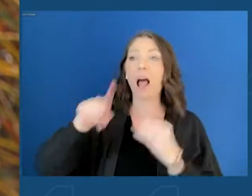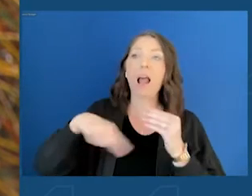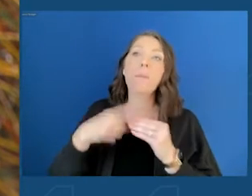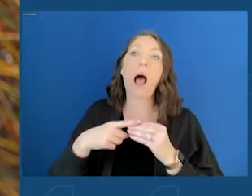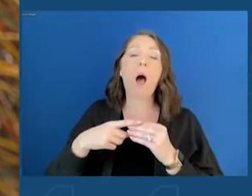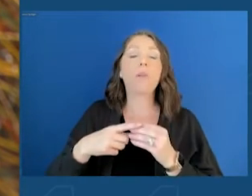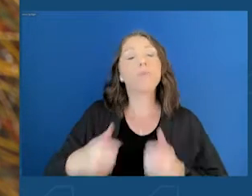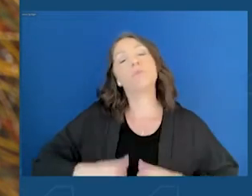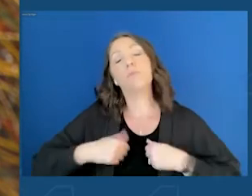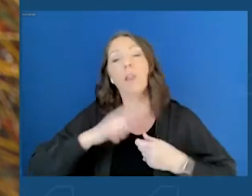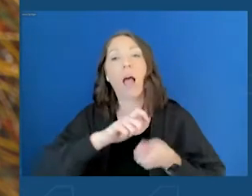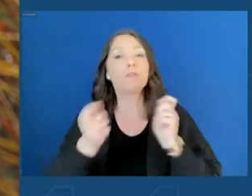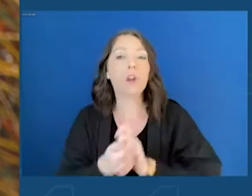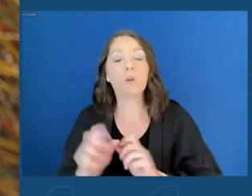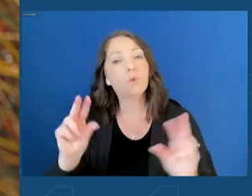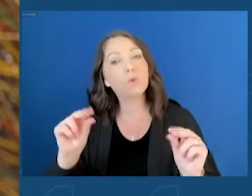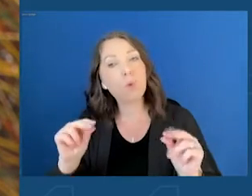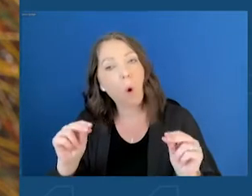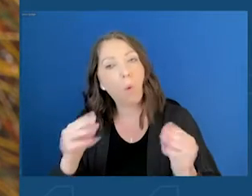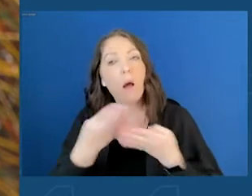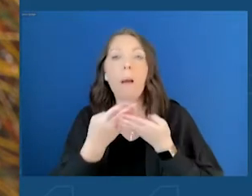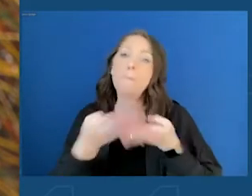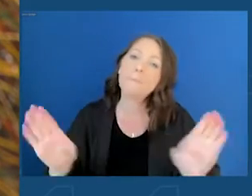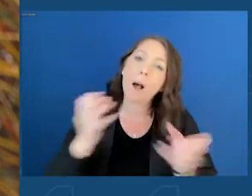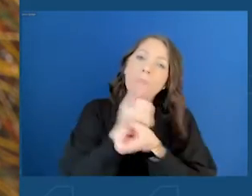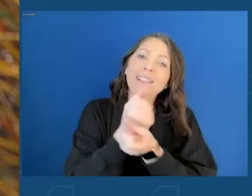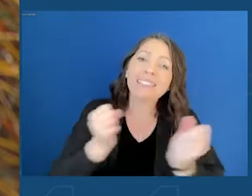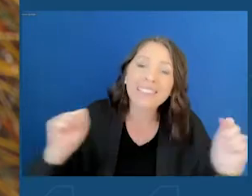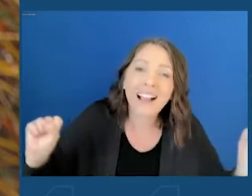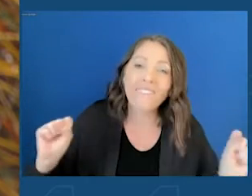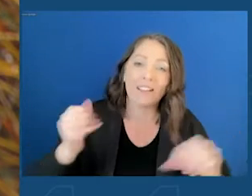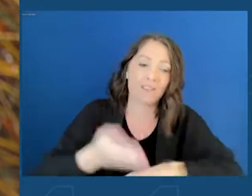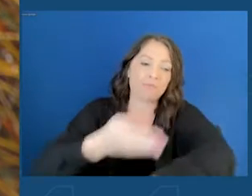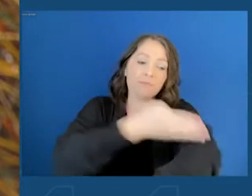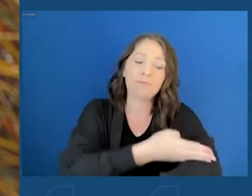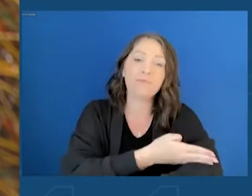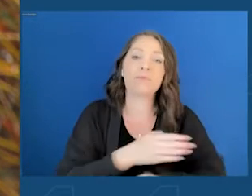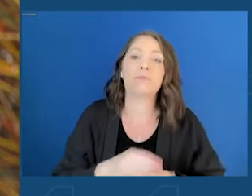it's about enhancing public safety for all of us. And as district